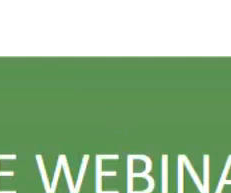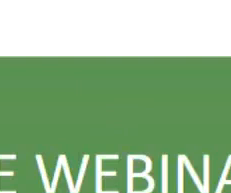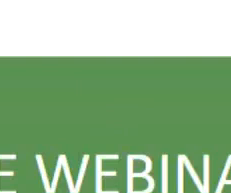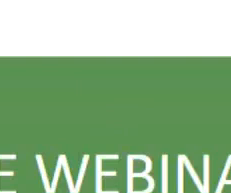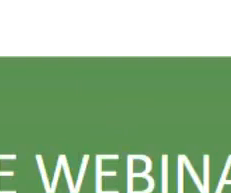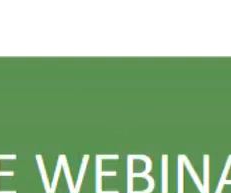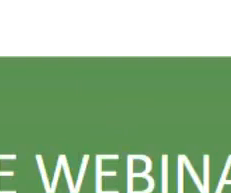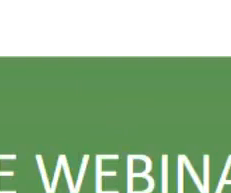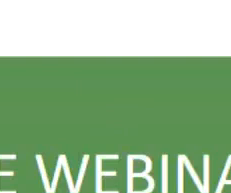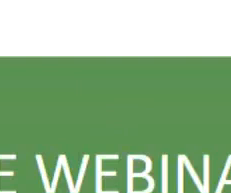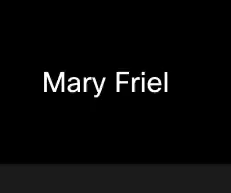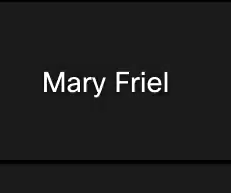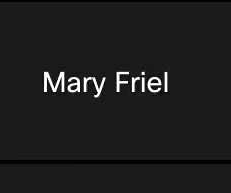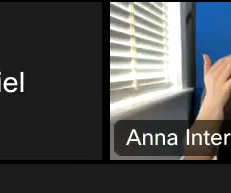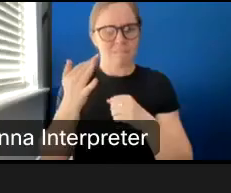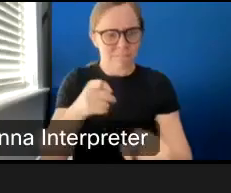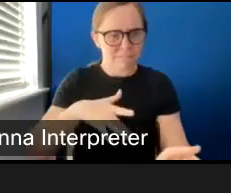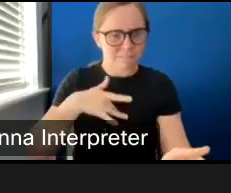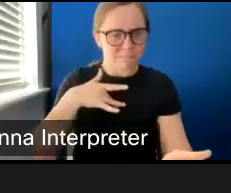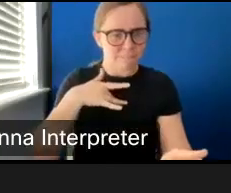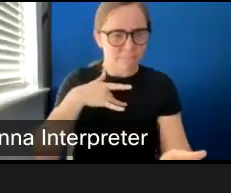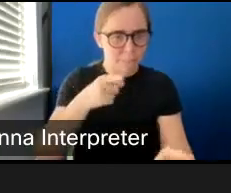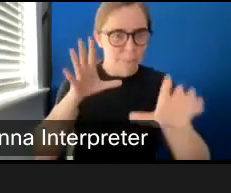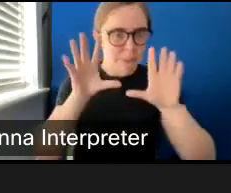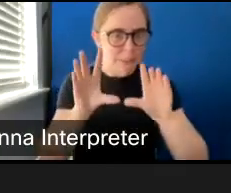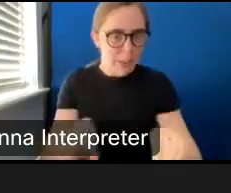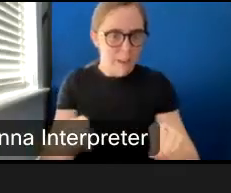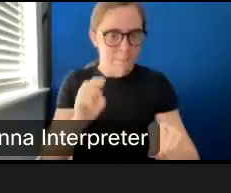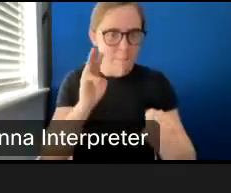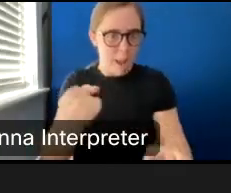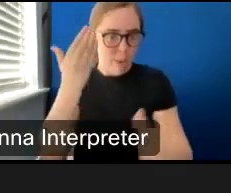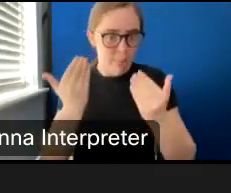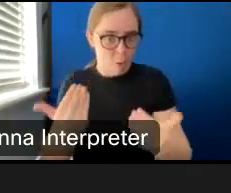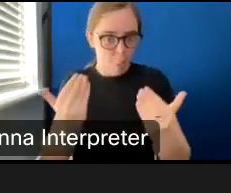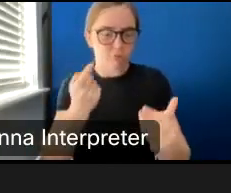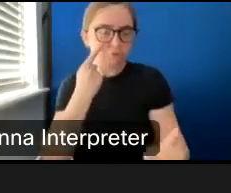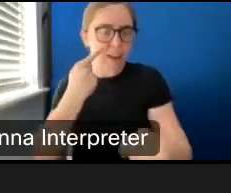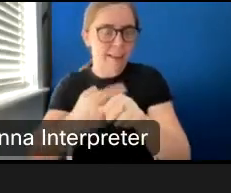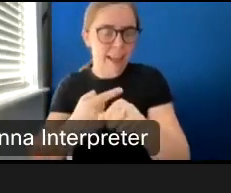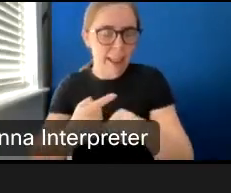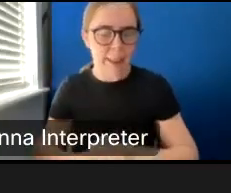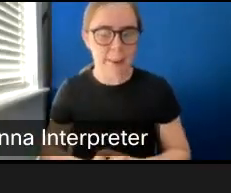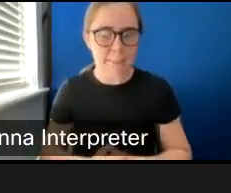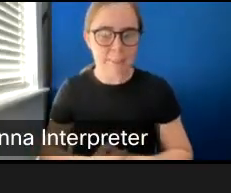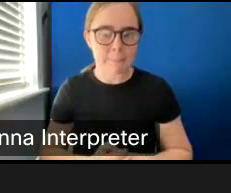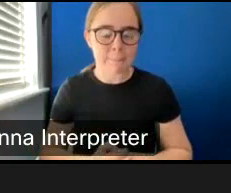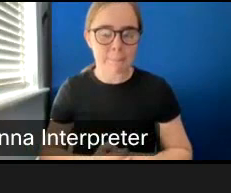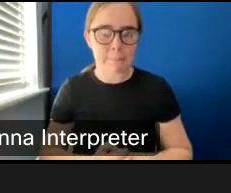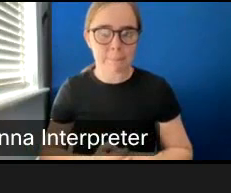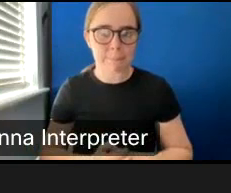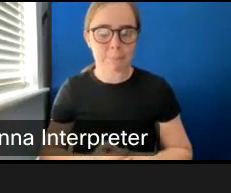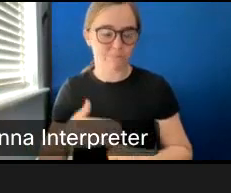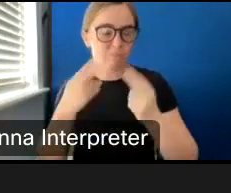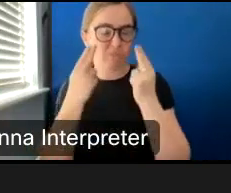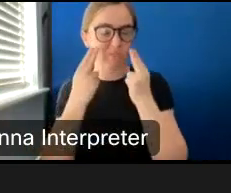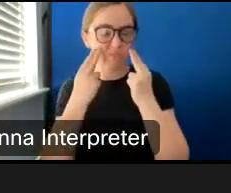the dial-in details. But if you want to stop the slideshow, it might work better just normally